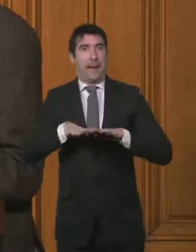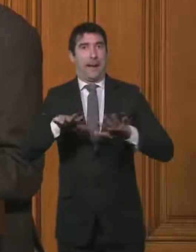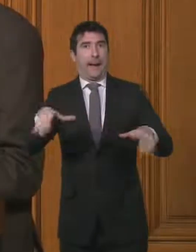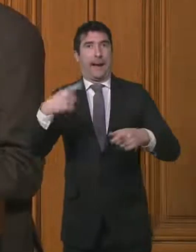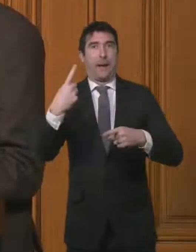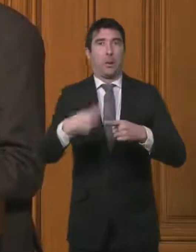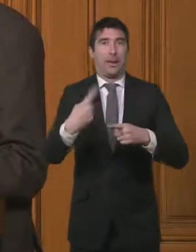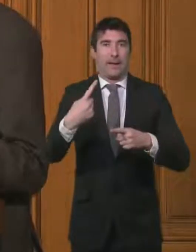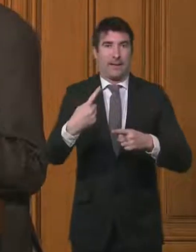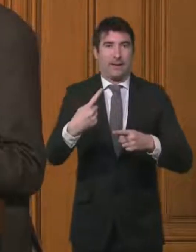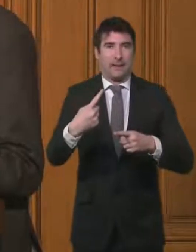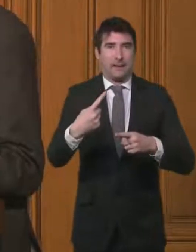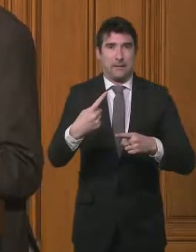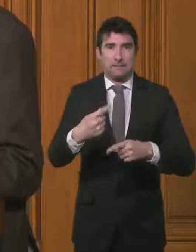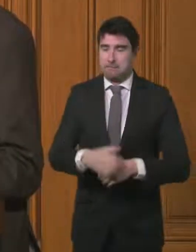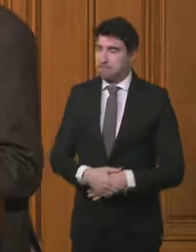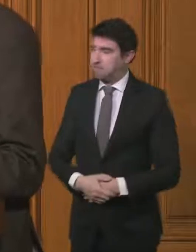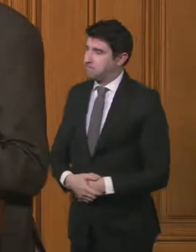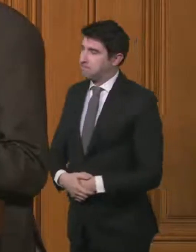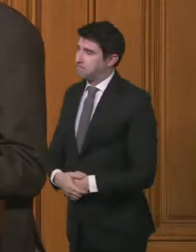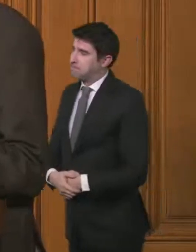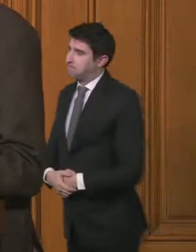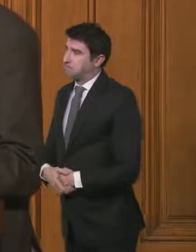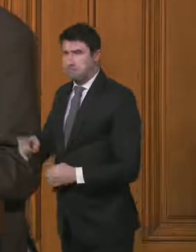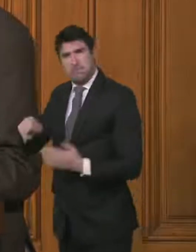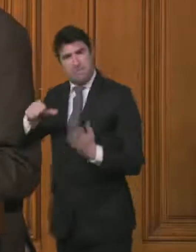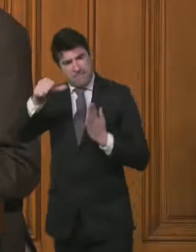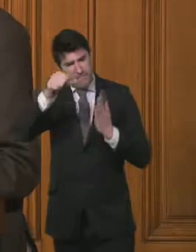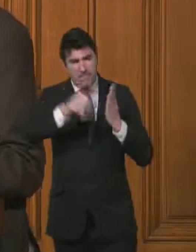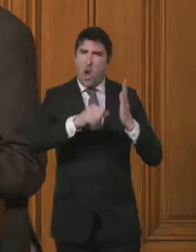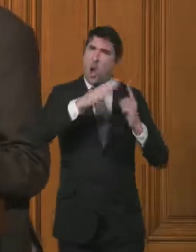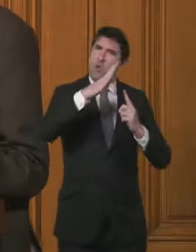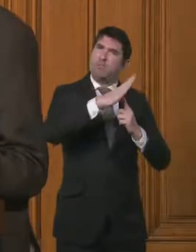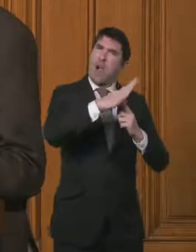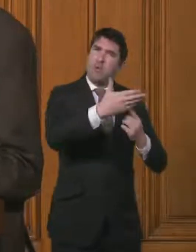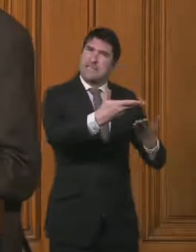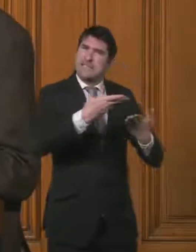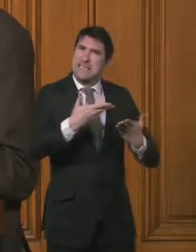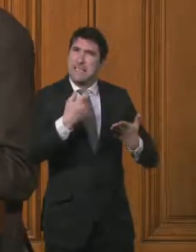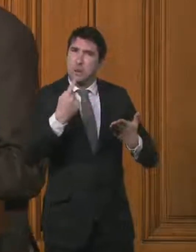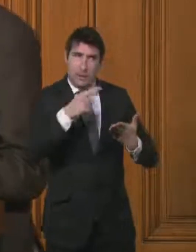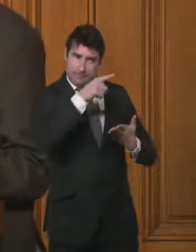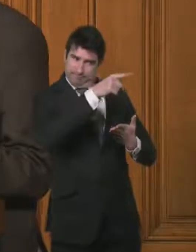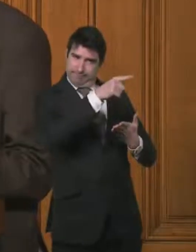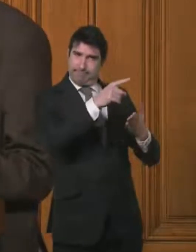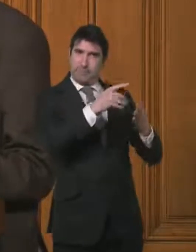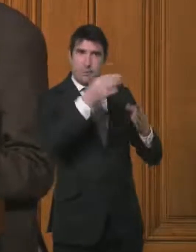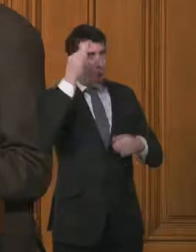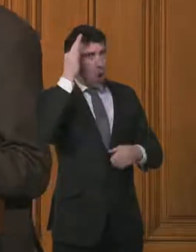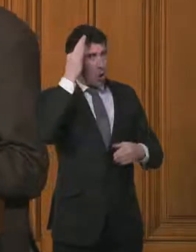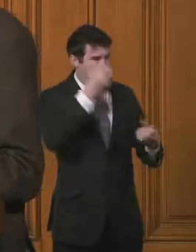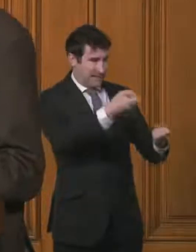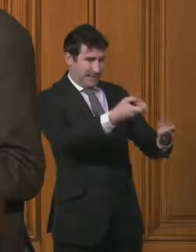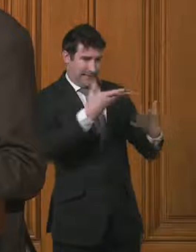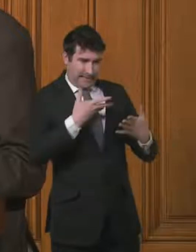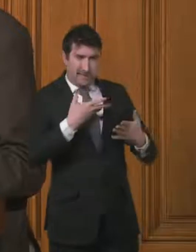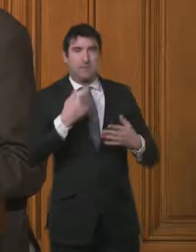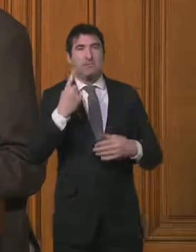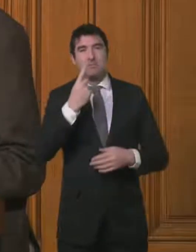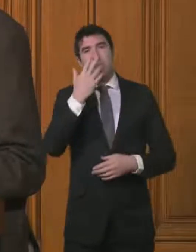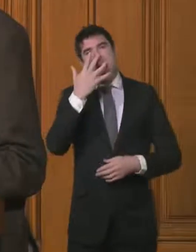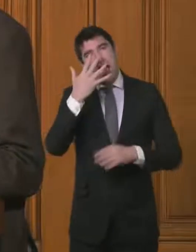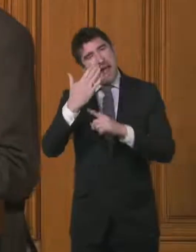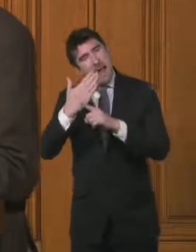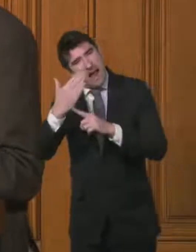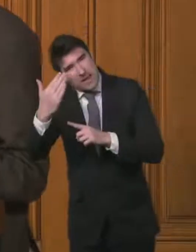80s, residents in care homes, care home workers, and to avoid wastage, we've also been vaccinating NHS staff. But